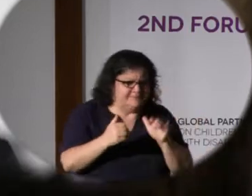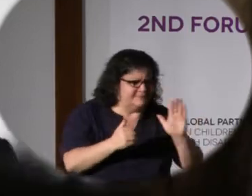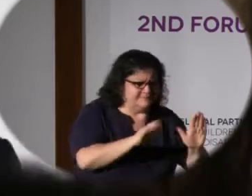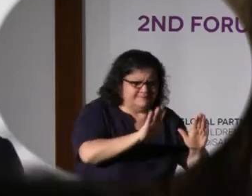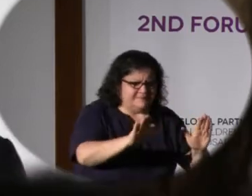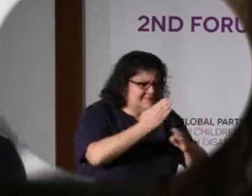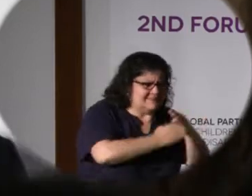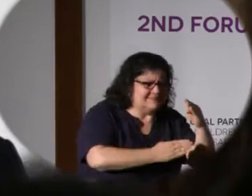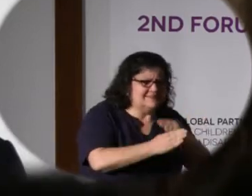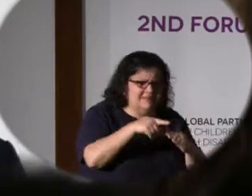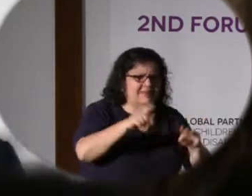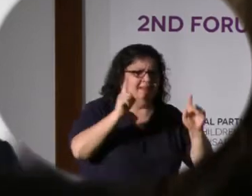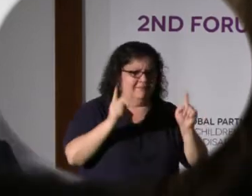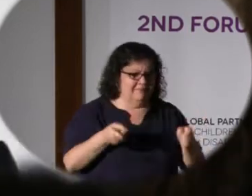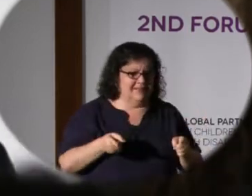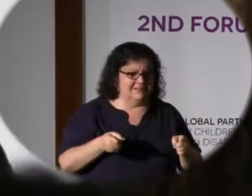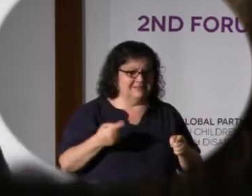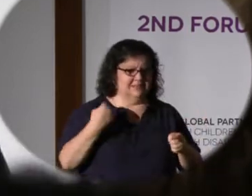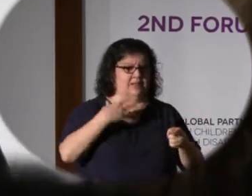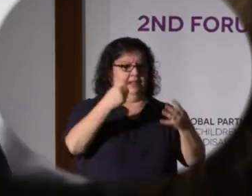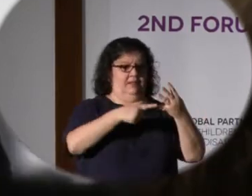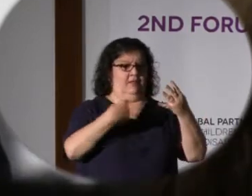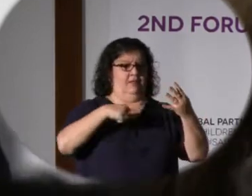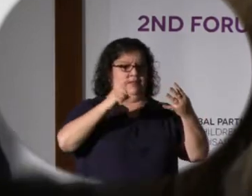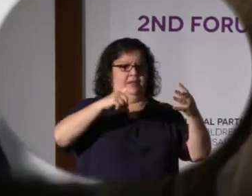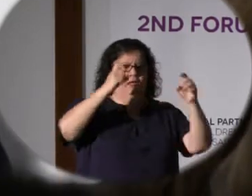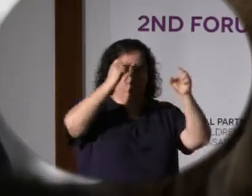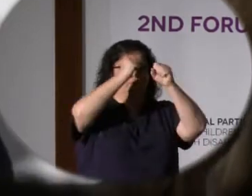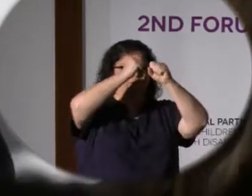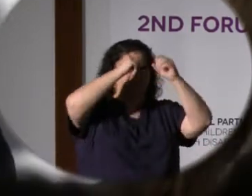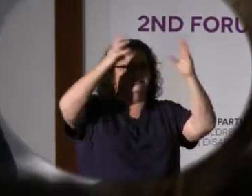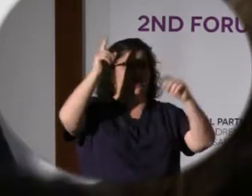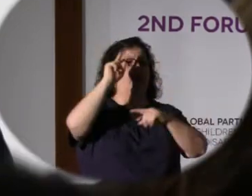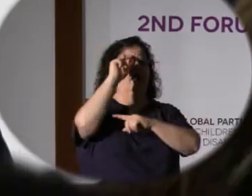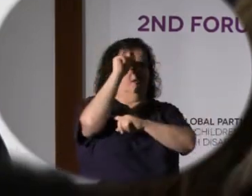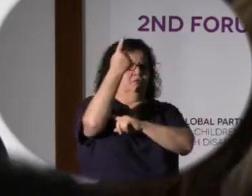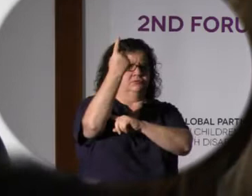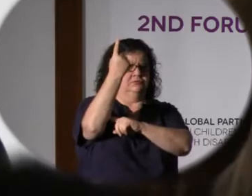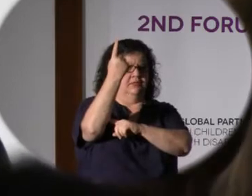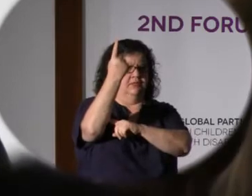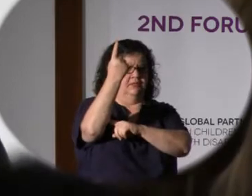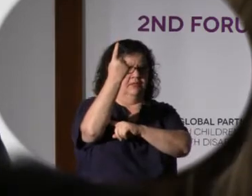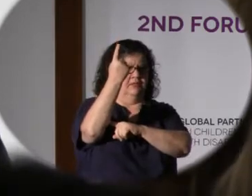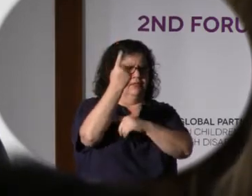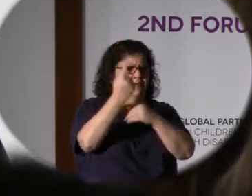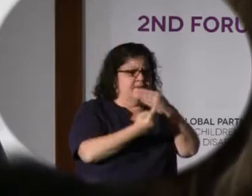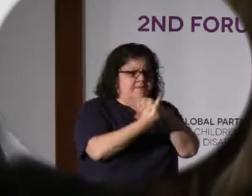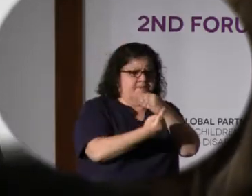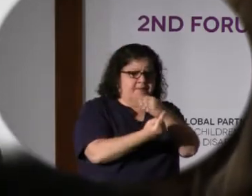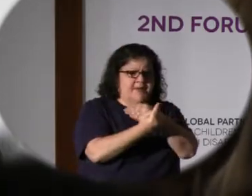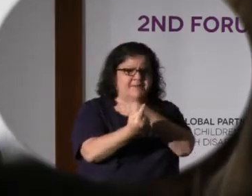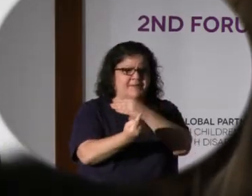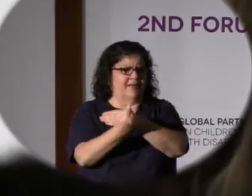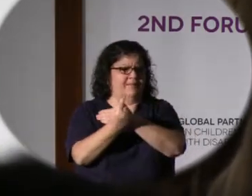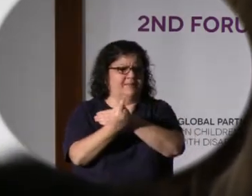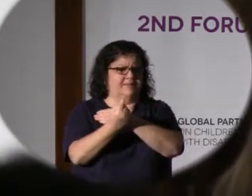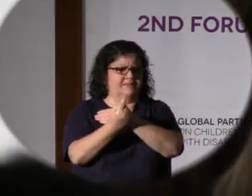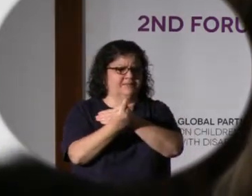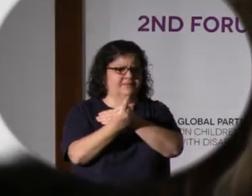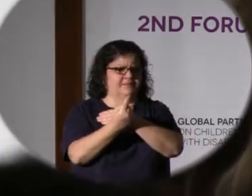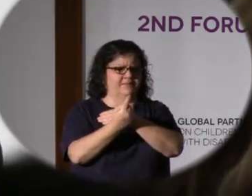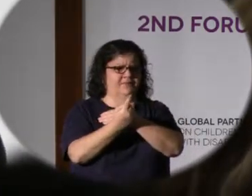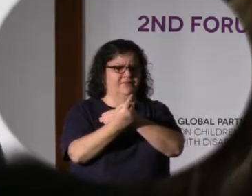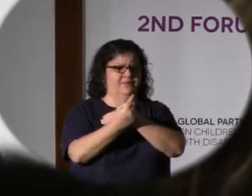We need to complement our targets with very specific measures which promote the inclusion